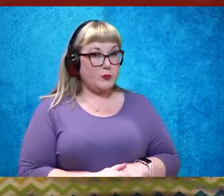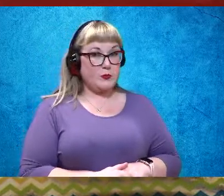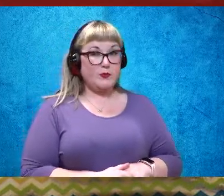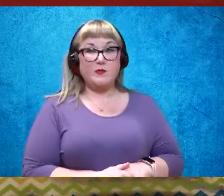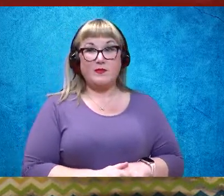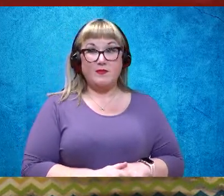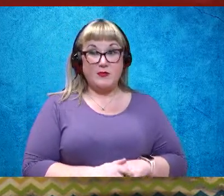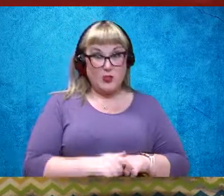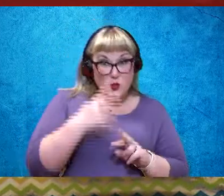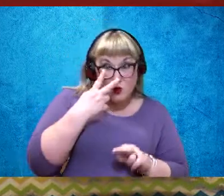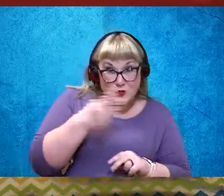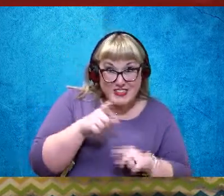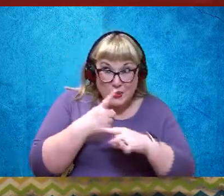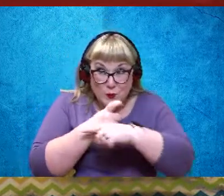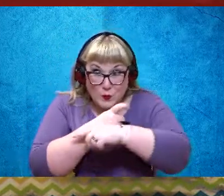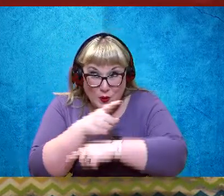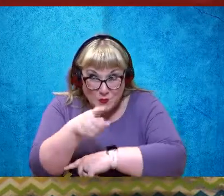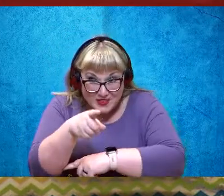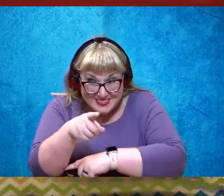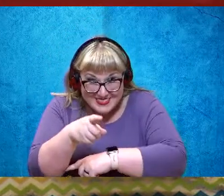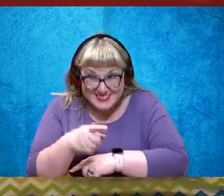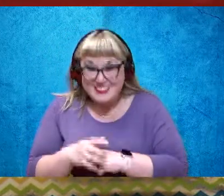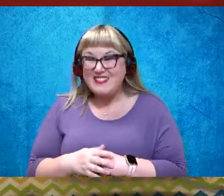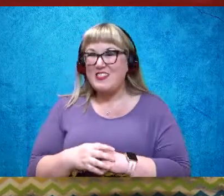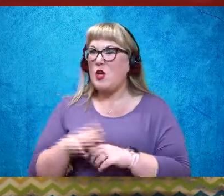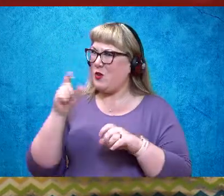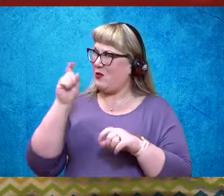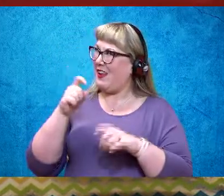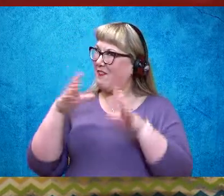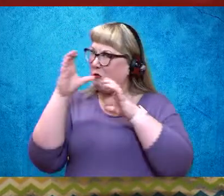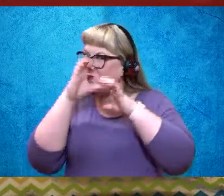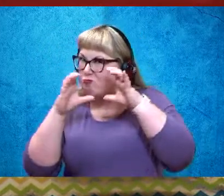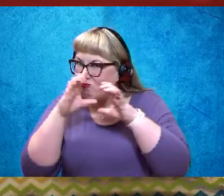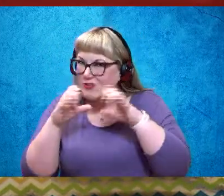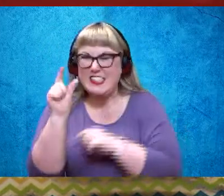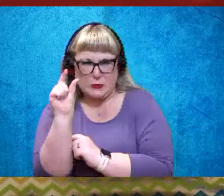So there's the inchworm. You gotta be looking for him because he's tiny.